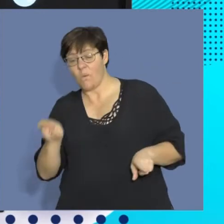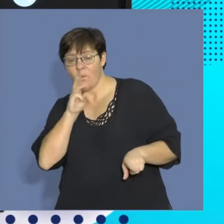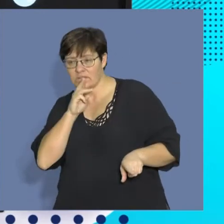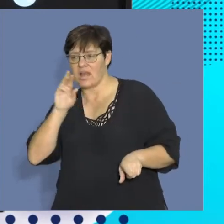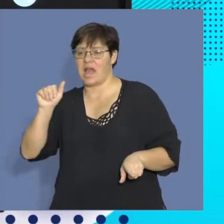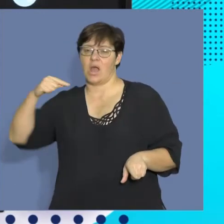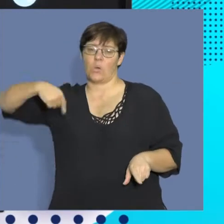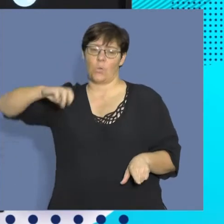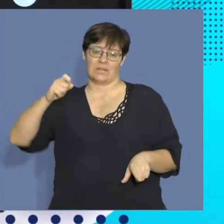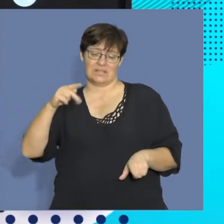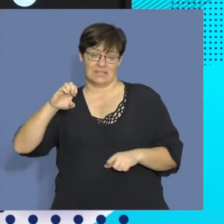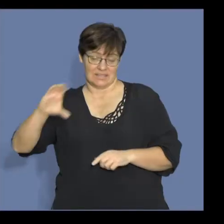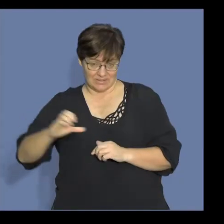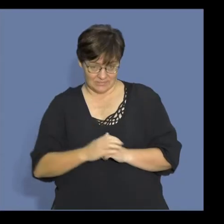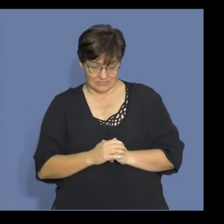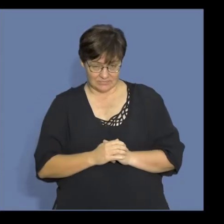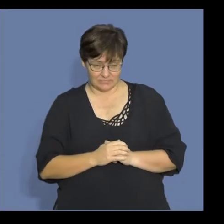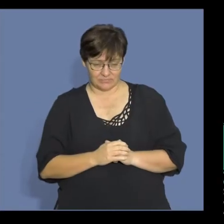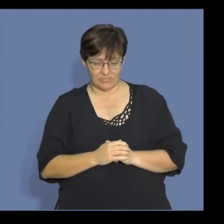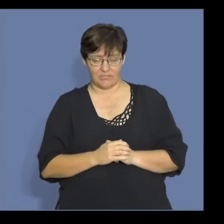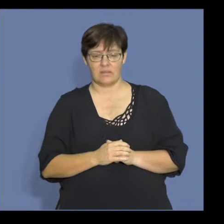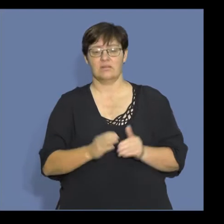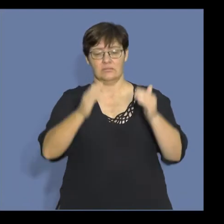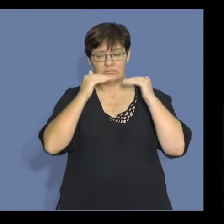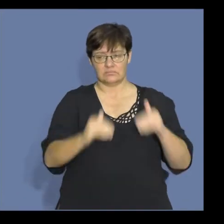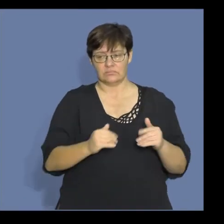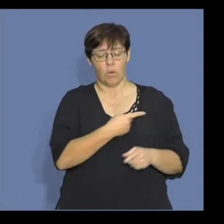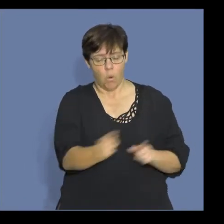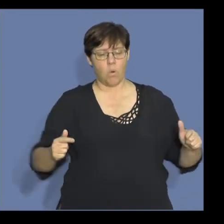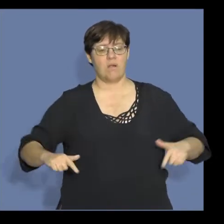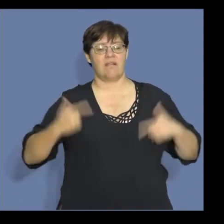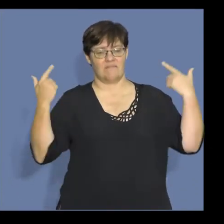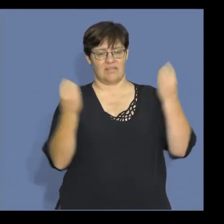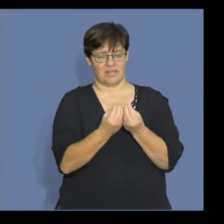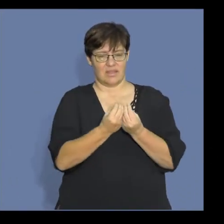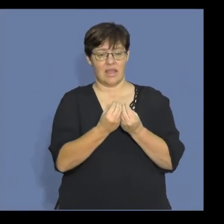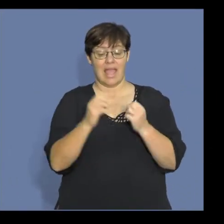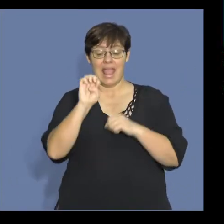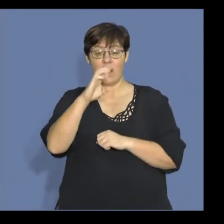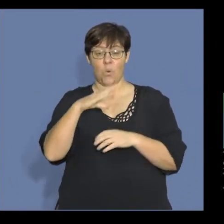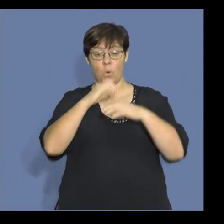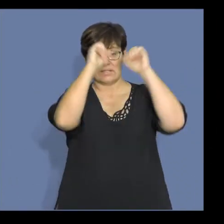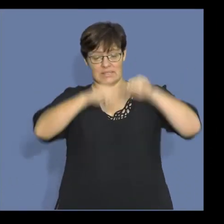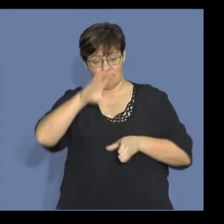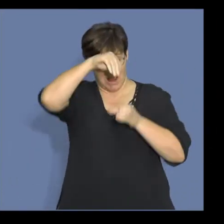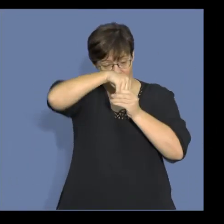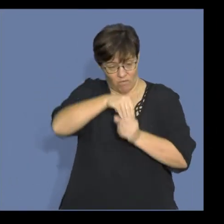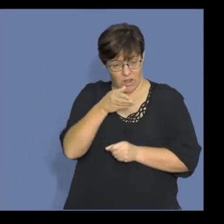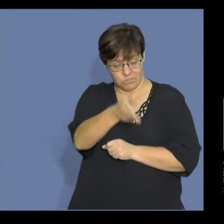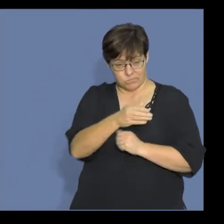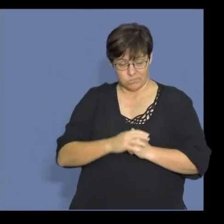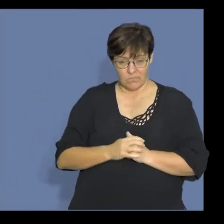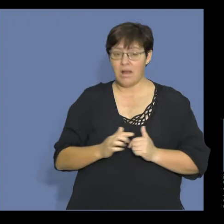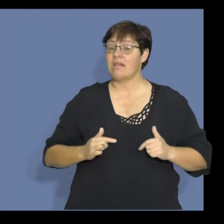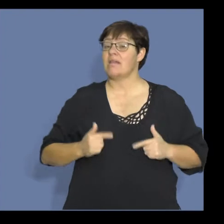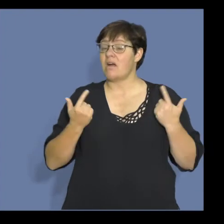are aquatic. The next term would be all living organisms in an ecosystem. Again, the